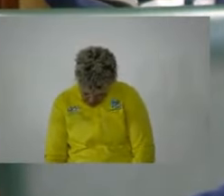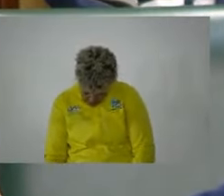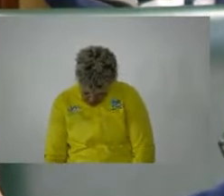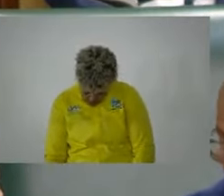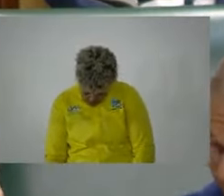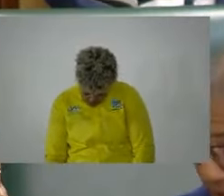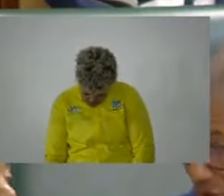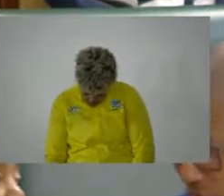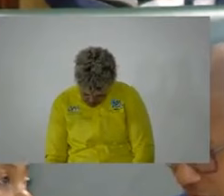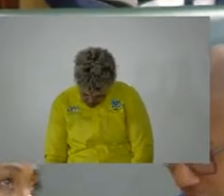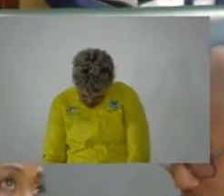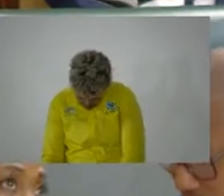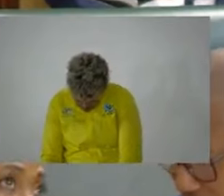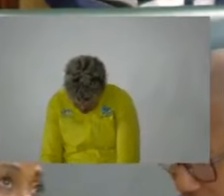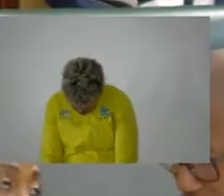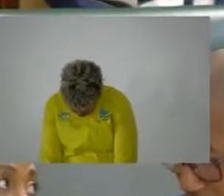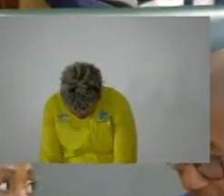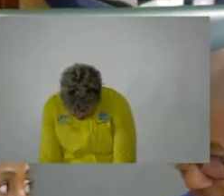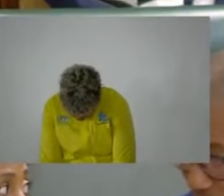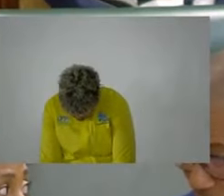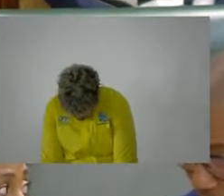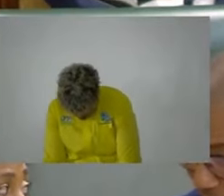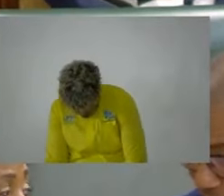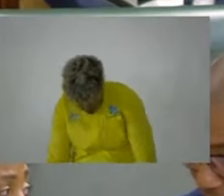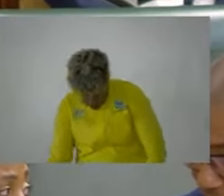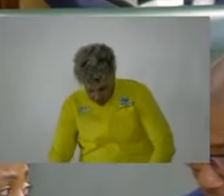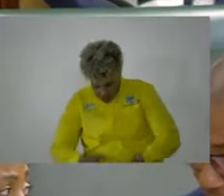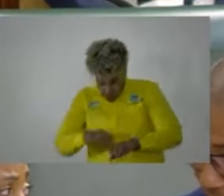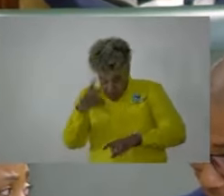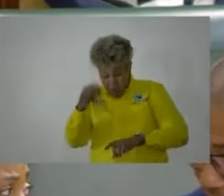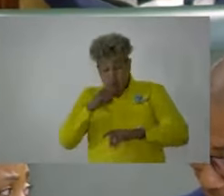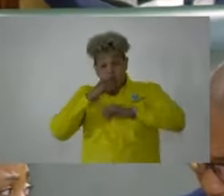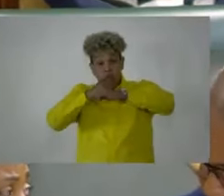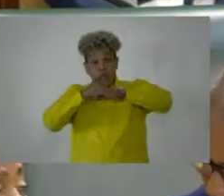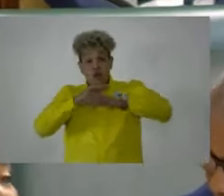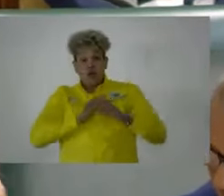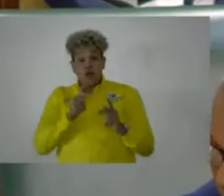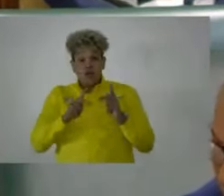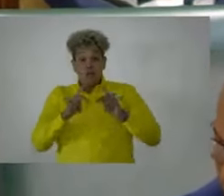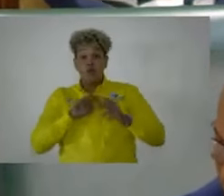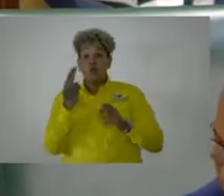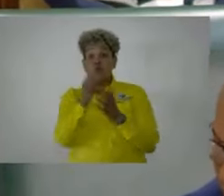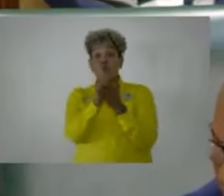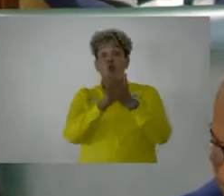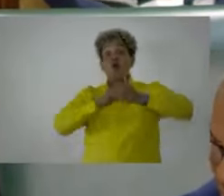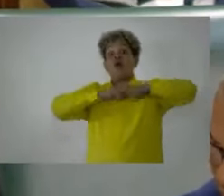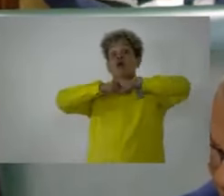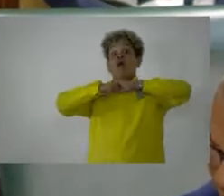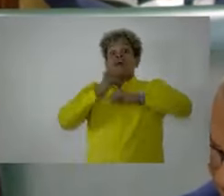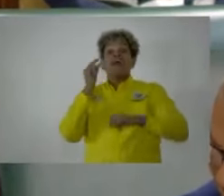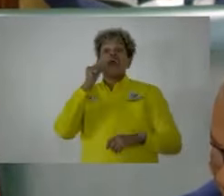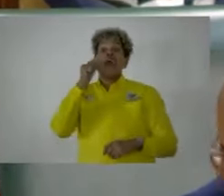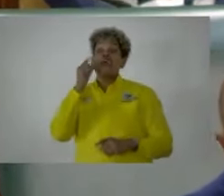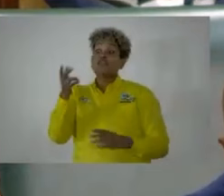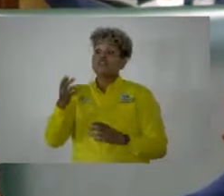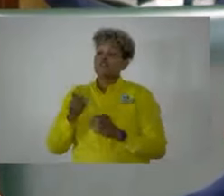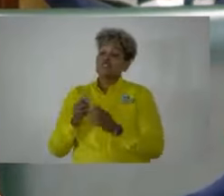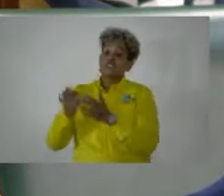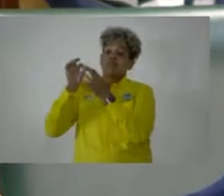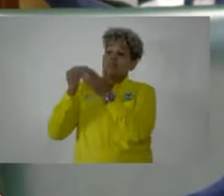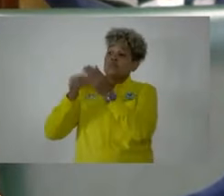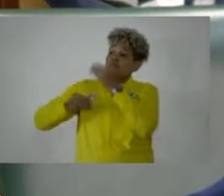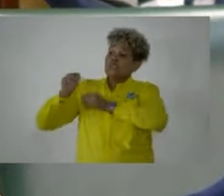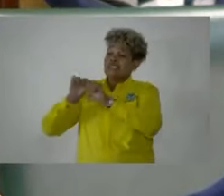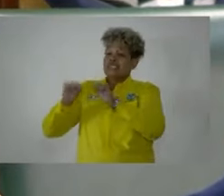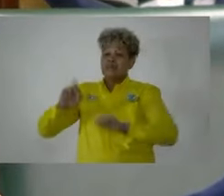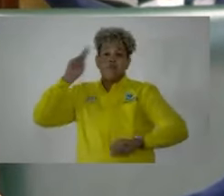sector. And we will use the legislation governing ganja to create a special ecosystem for the Rastafari community.